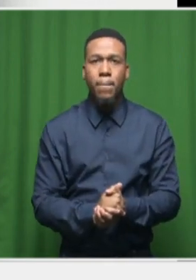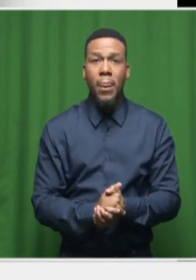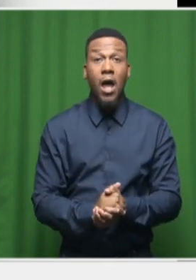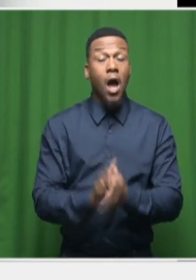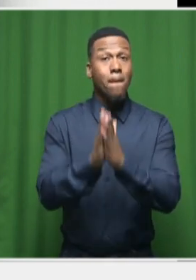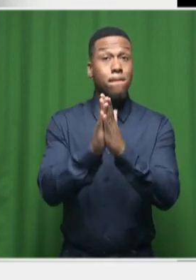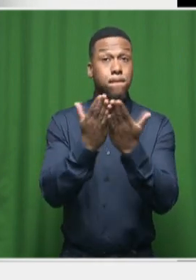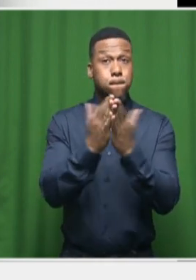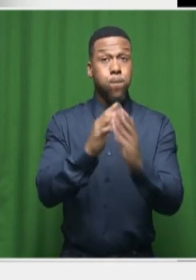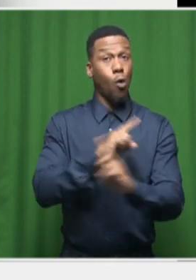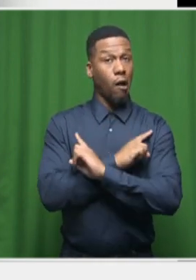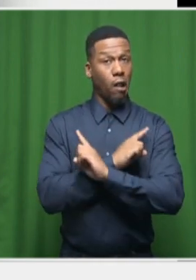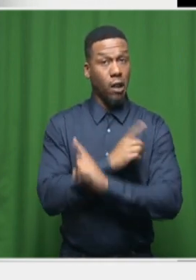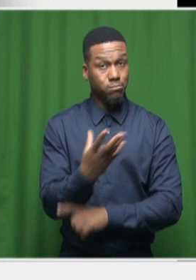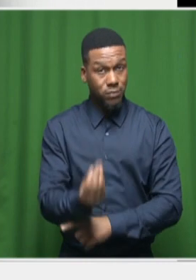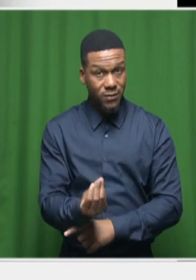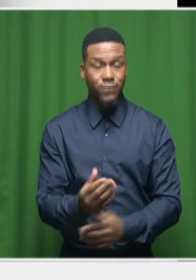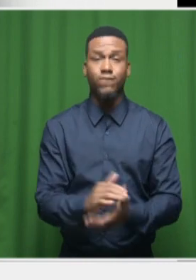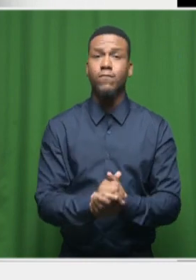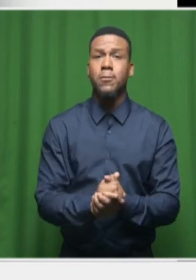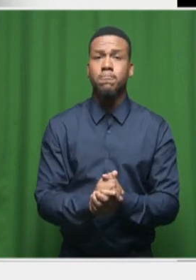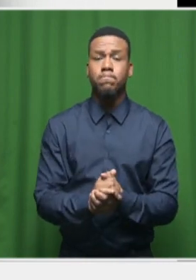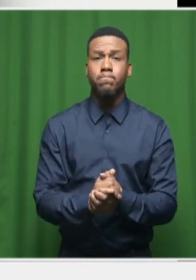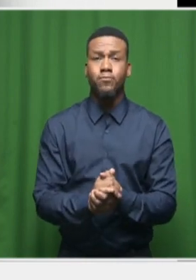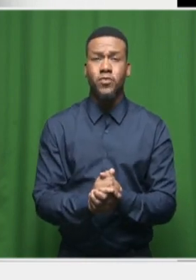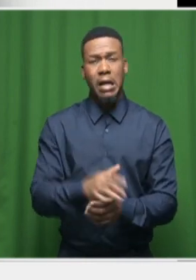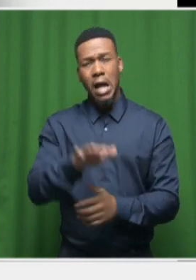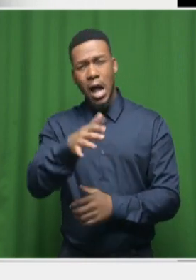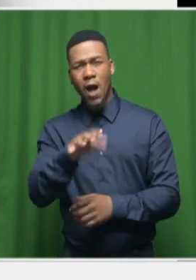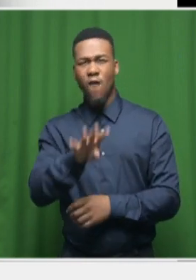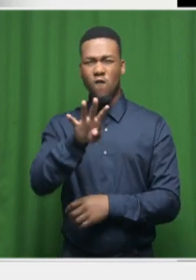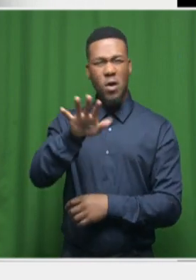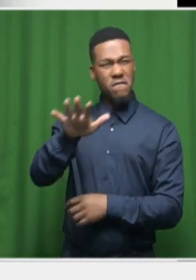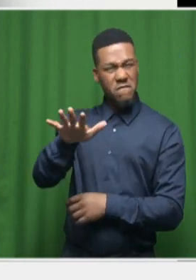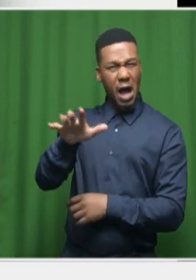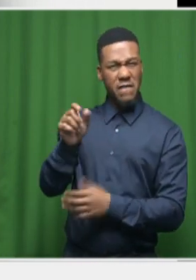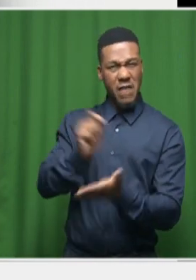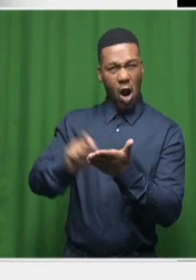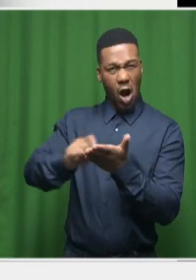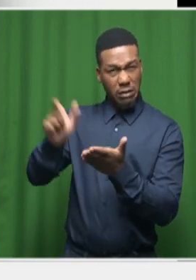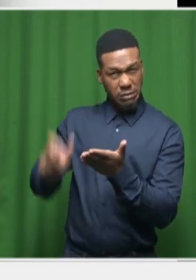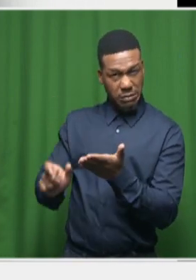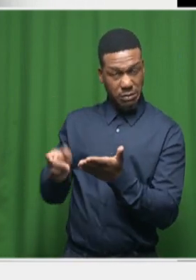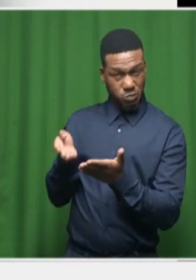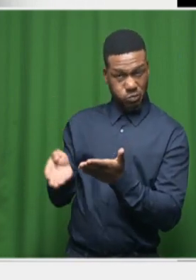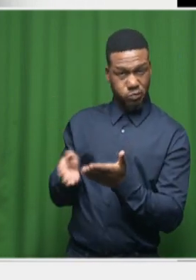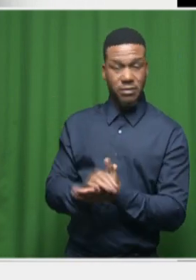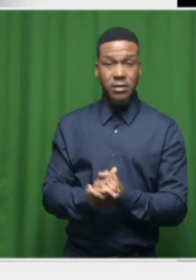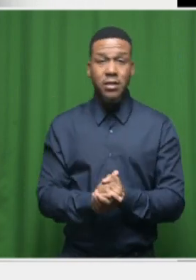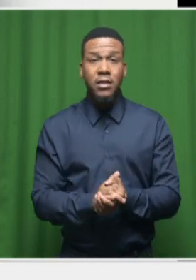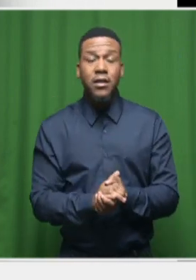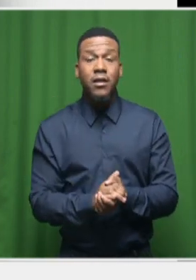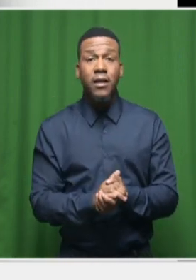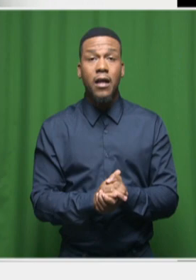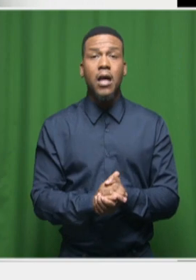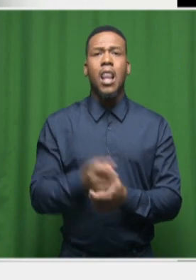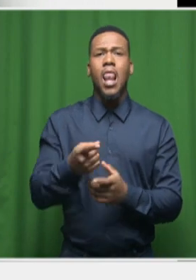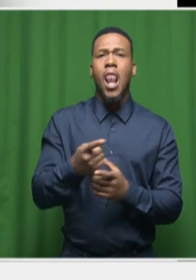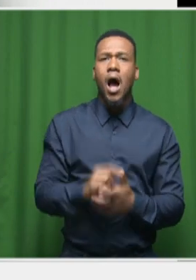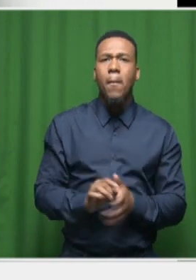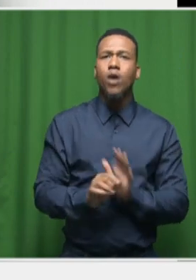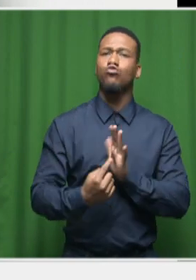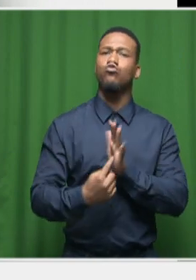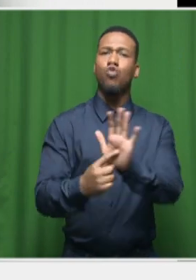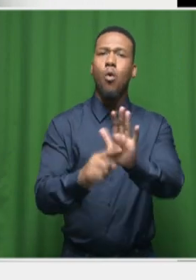got a book club where we've got something like 45 authors exhibiting, giving talks about their books,